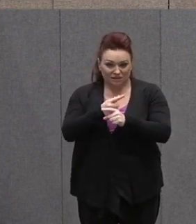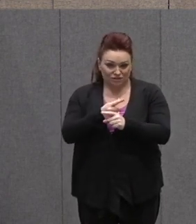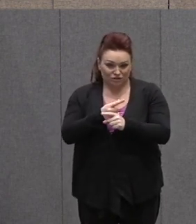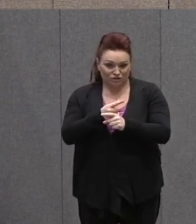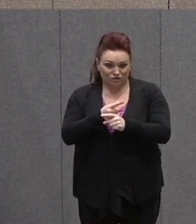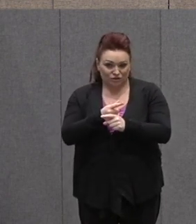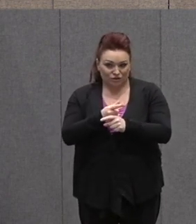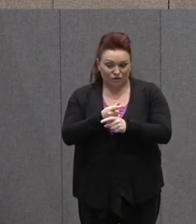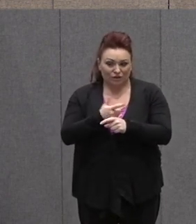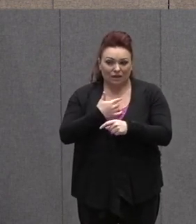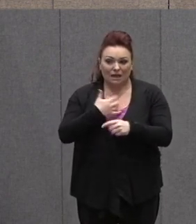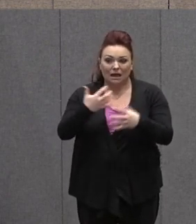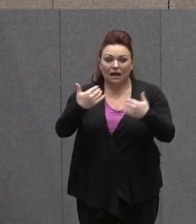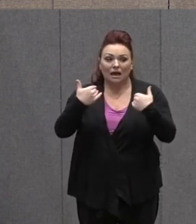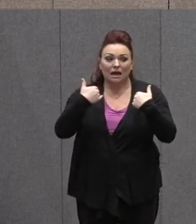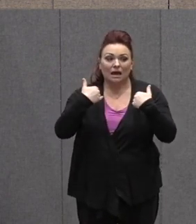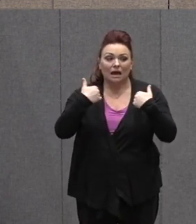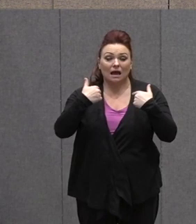write, I